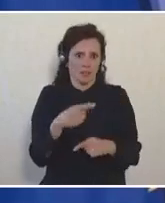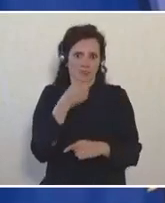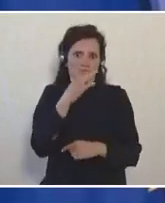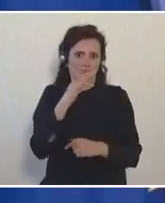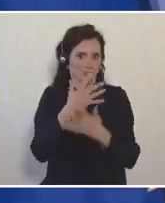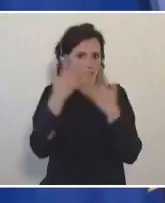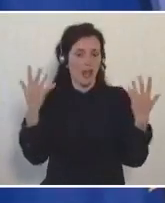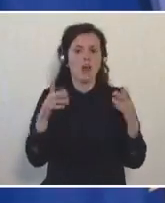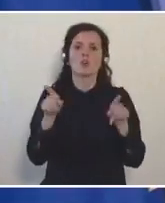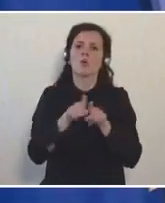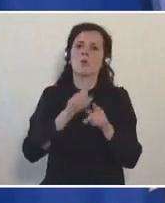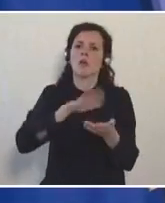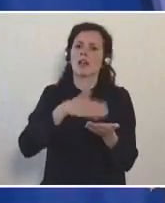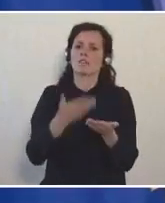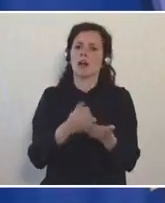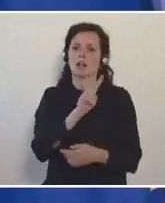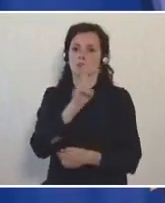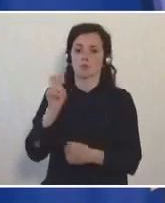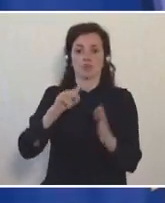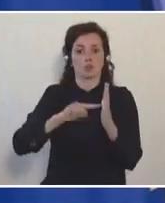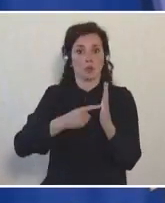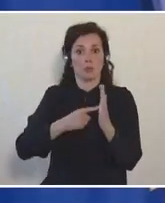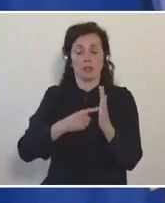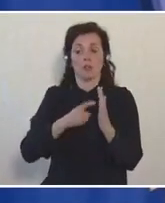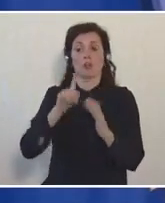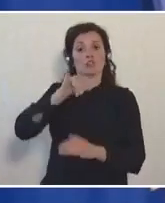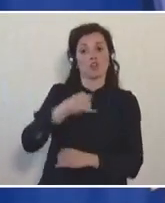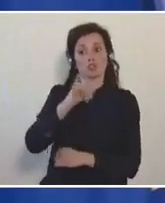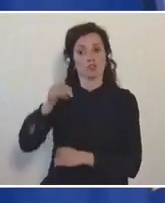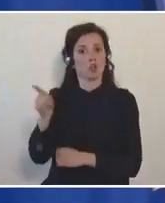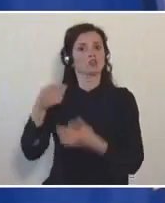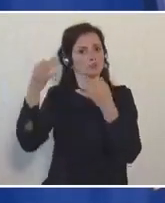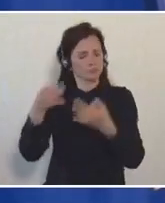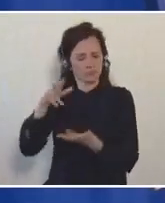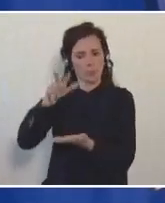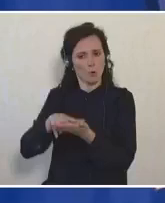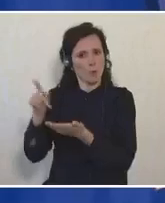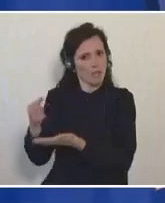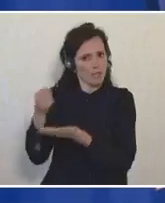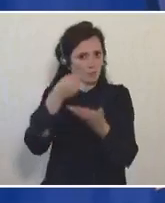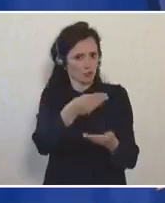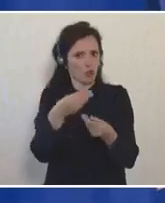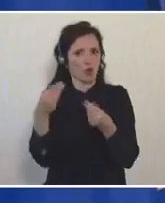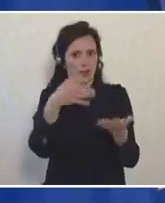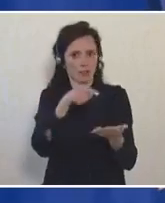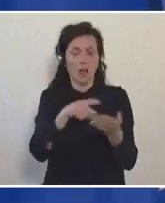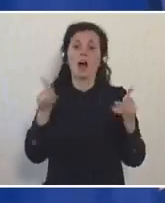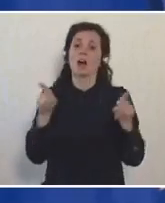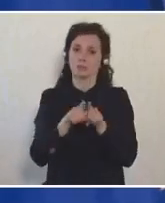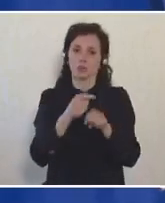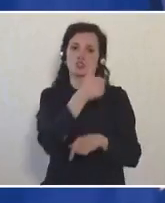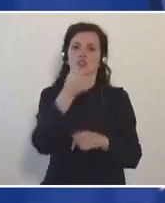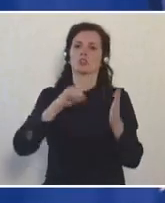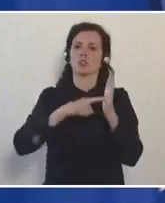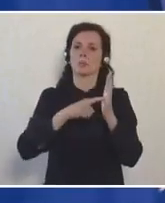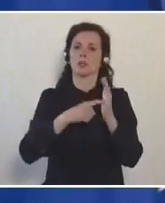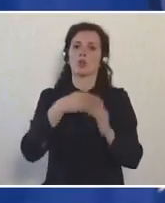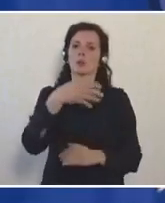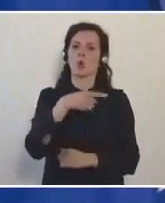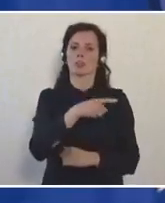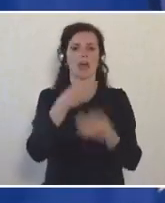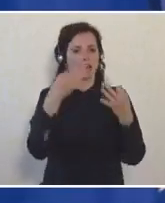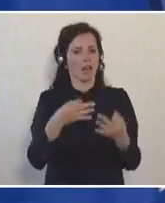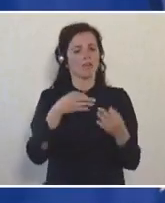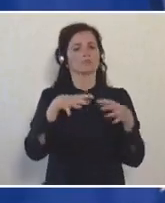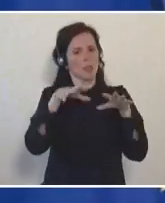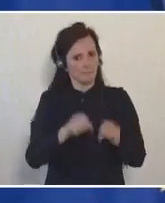Johnson & Johnson and 100 million this year from Moderna. So the companies have